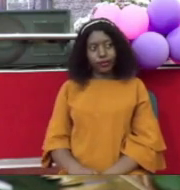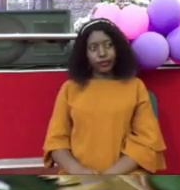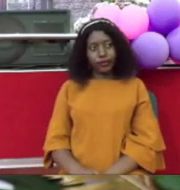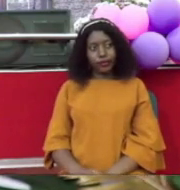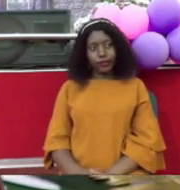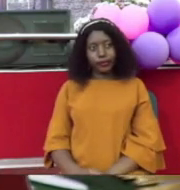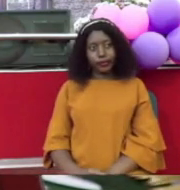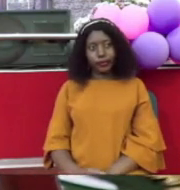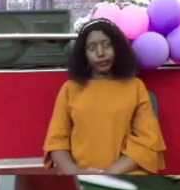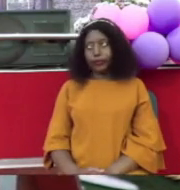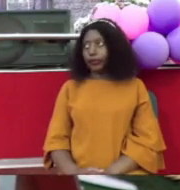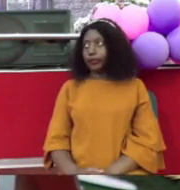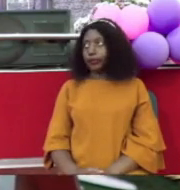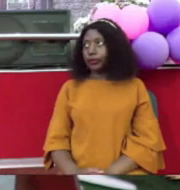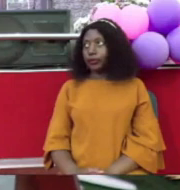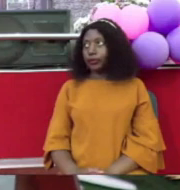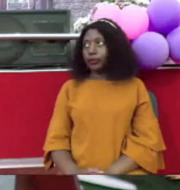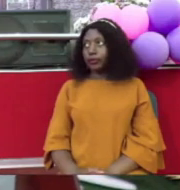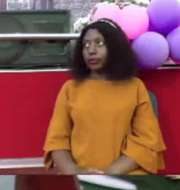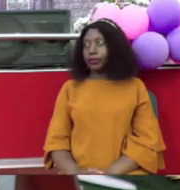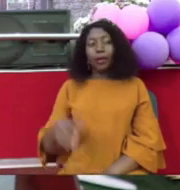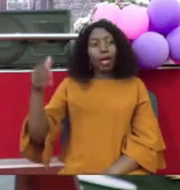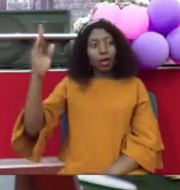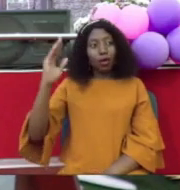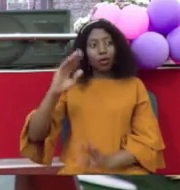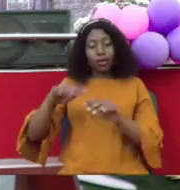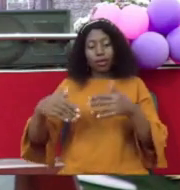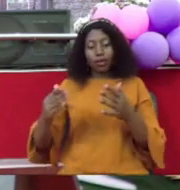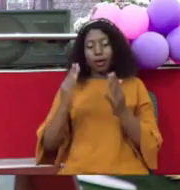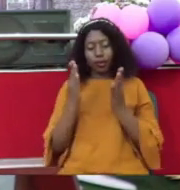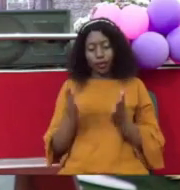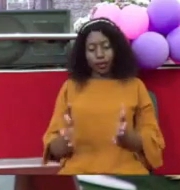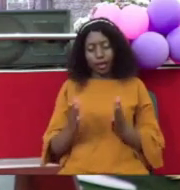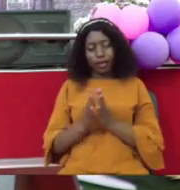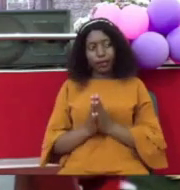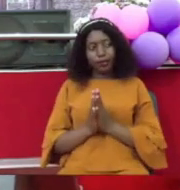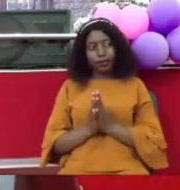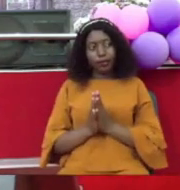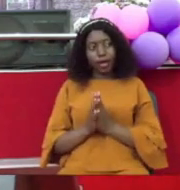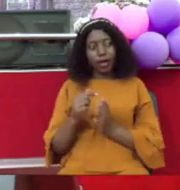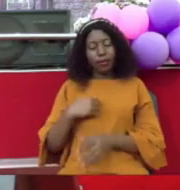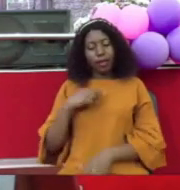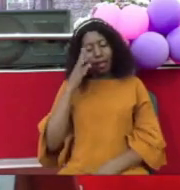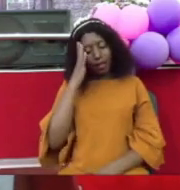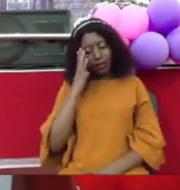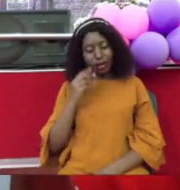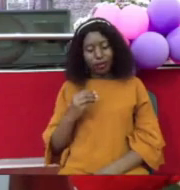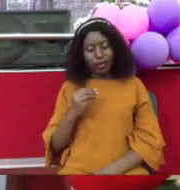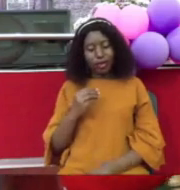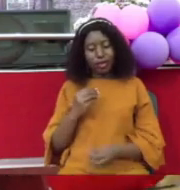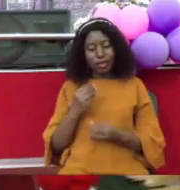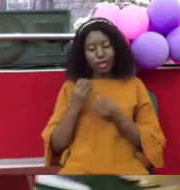vyetu. And God is a provider. Na Mungu ni mpeanaji wetu. I've gone through several, you